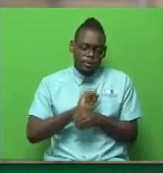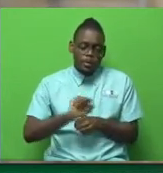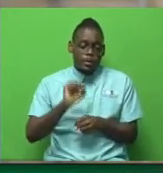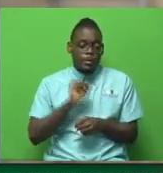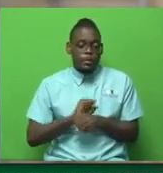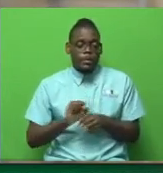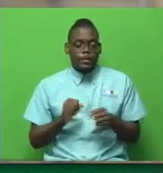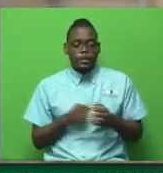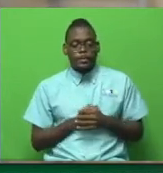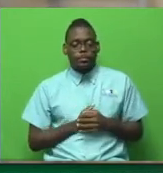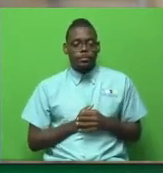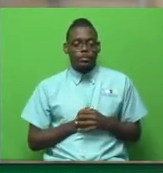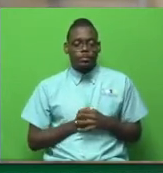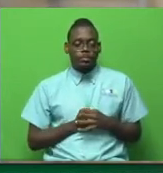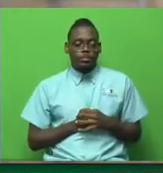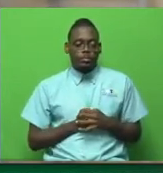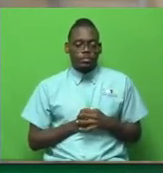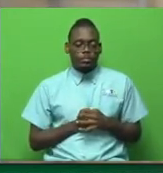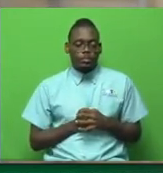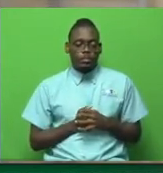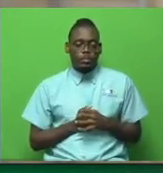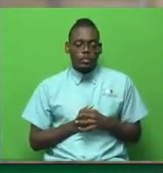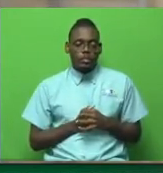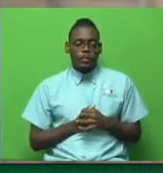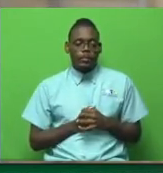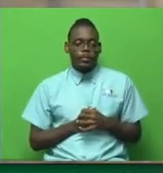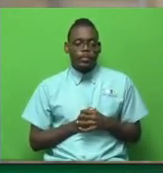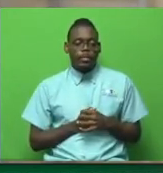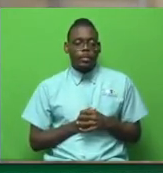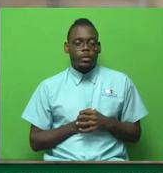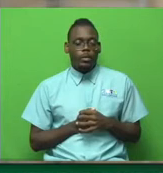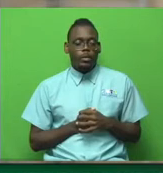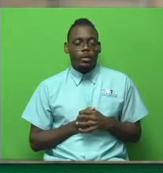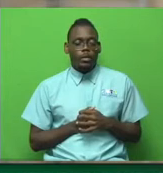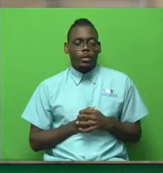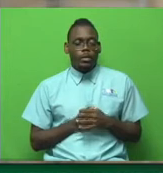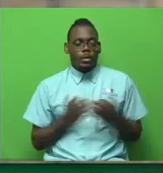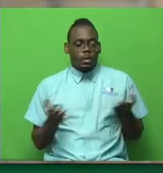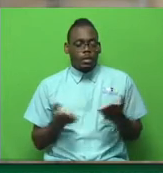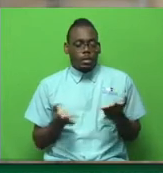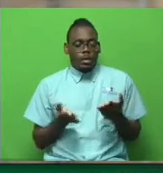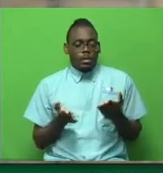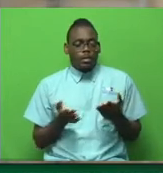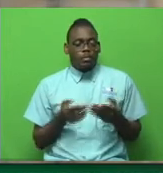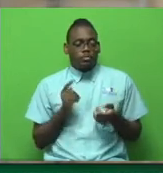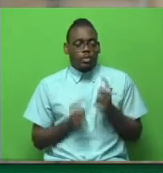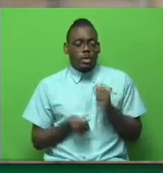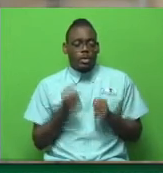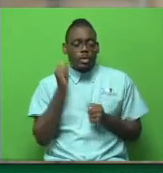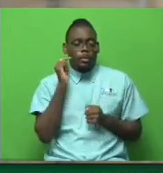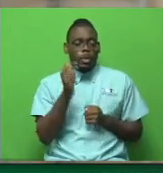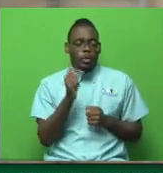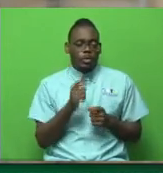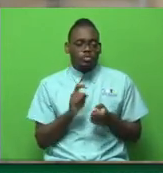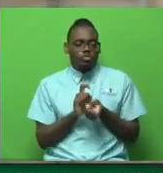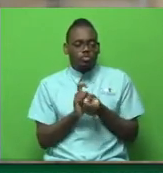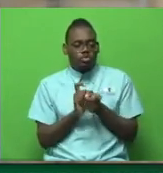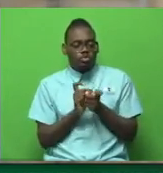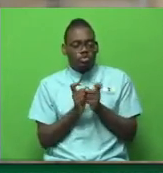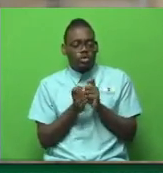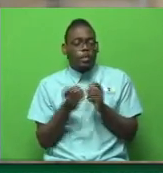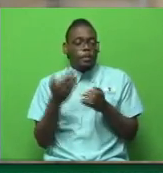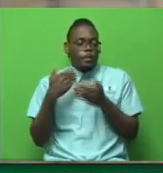Trinidad and Tobago dramatically over time when I was growing up it was a family of four and we had one car